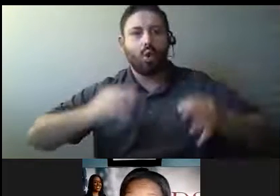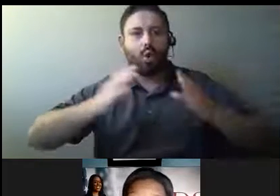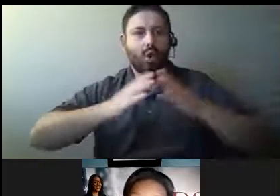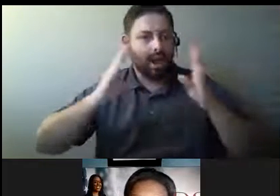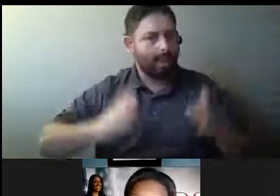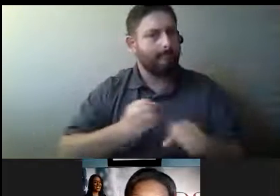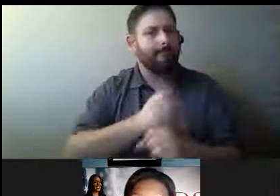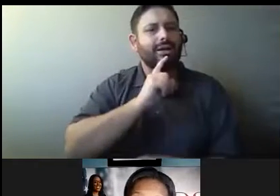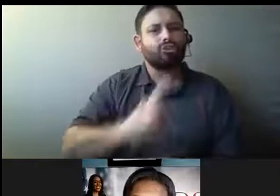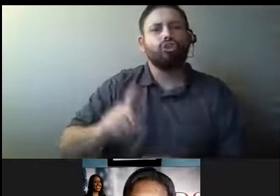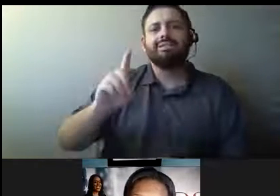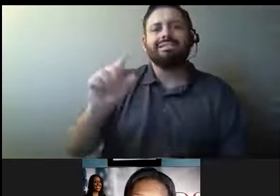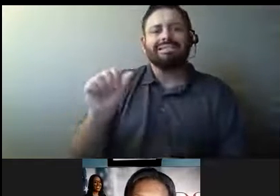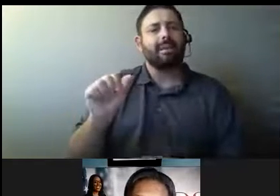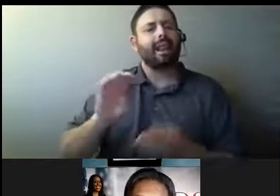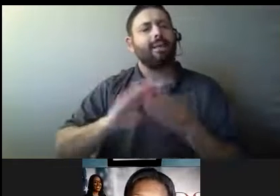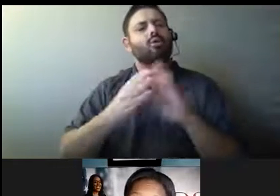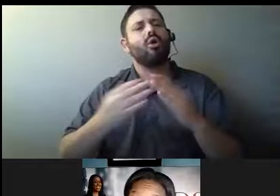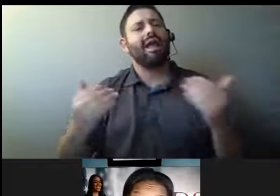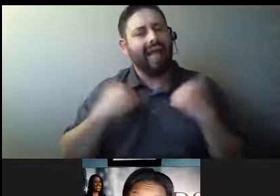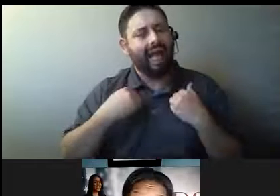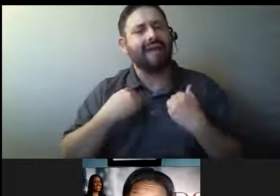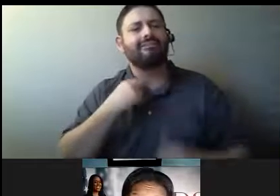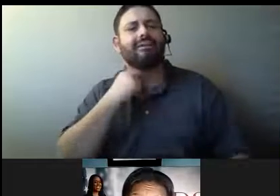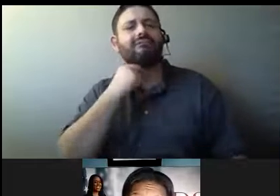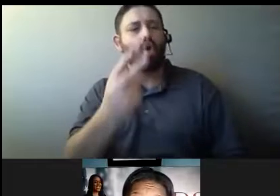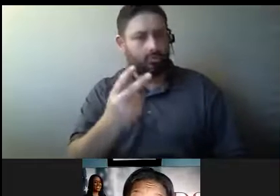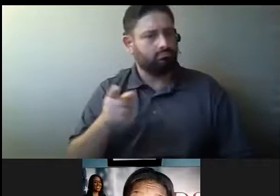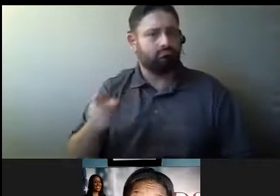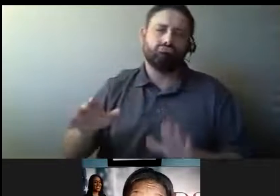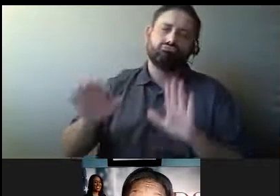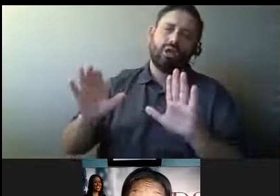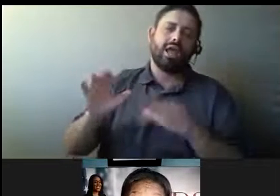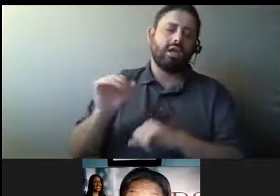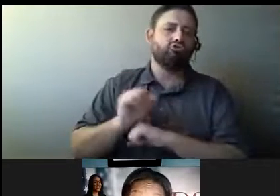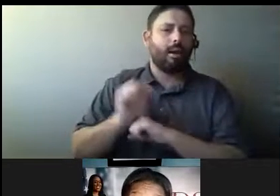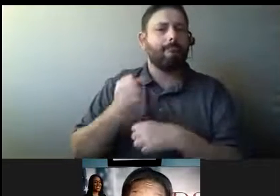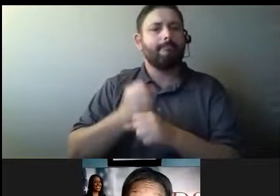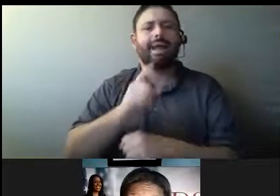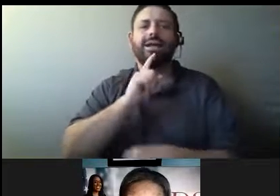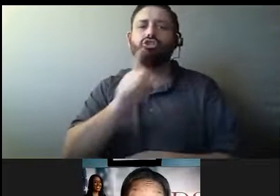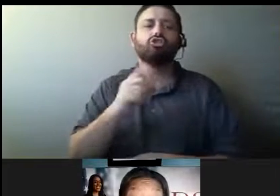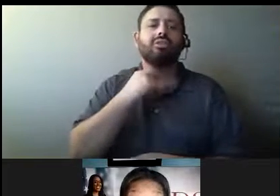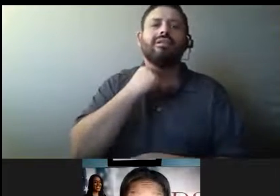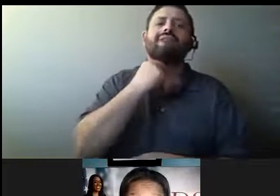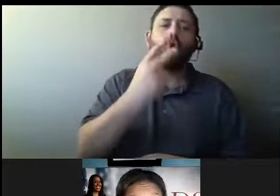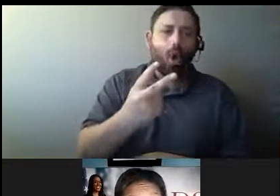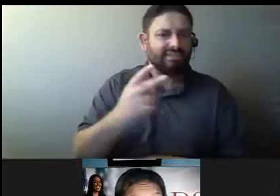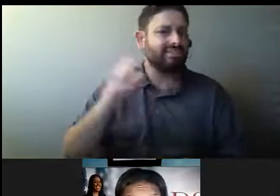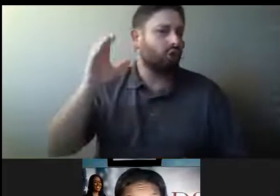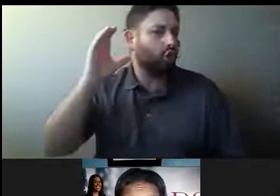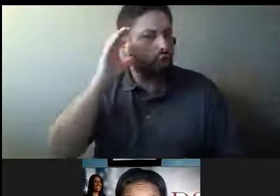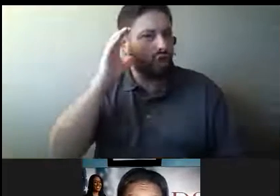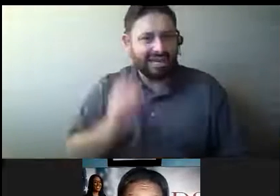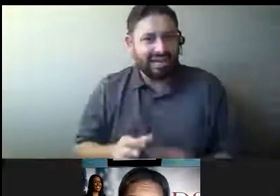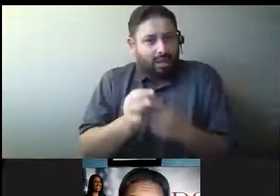disability community has a voice, which is she's done a great job with making sure that the voice is being heard, especially